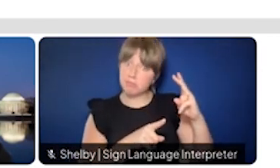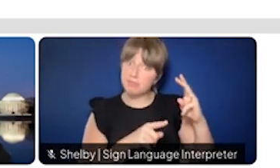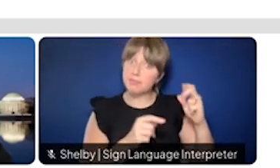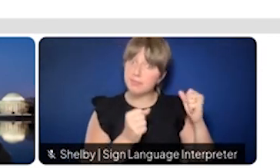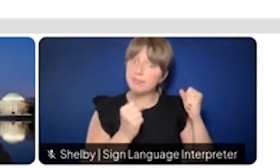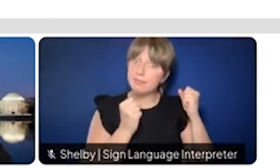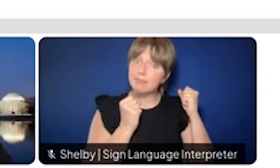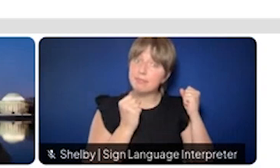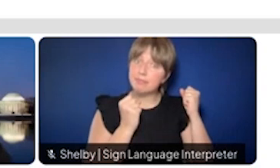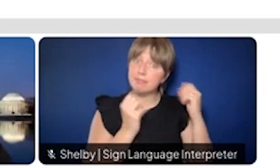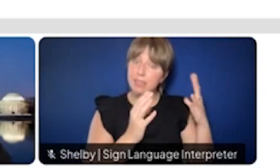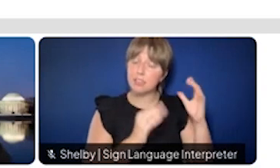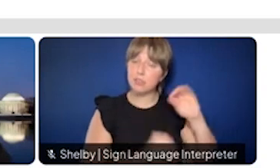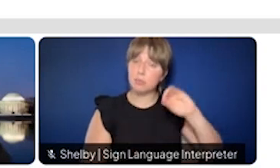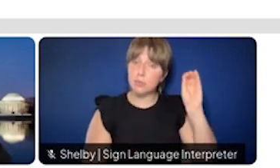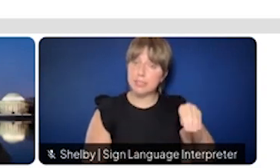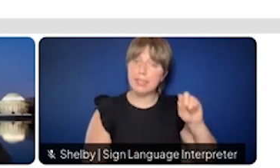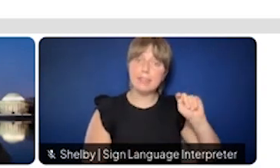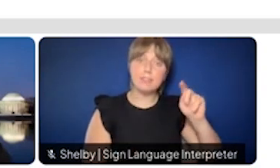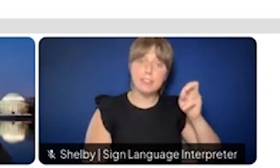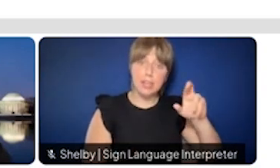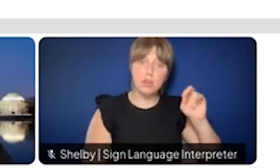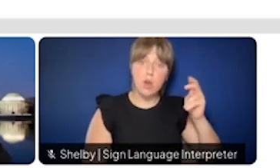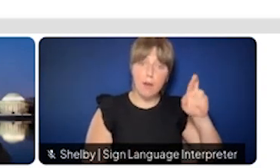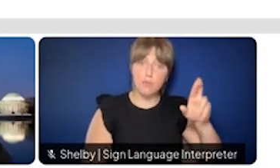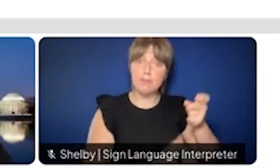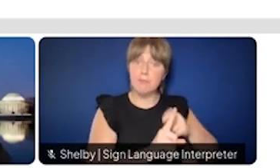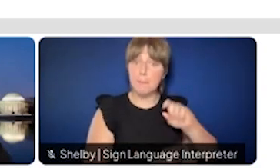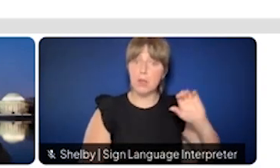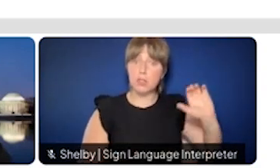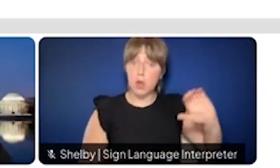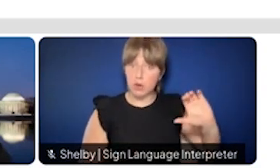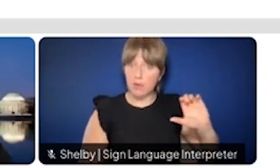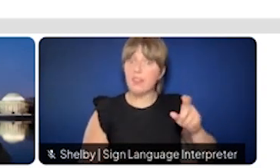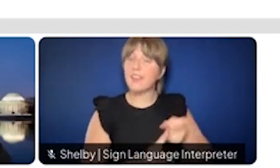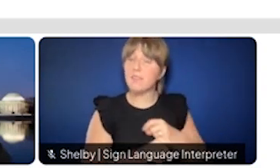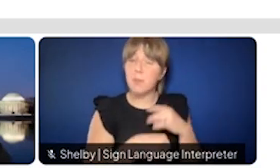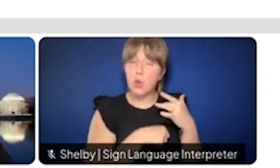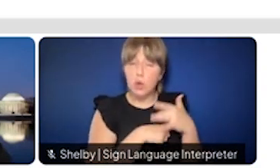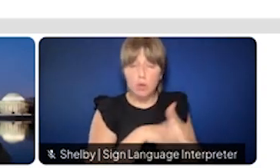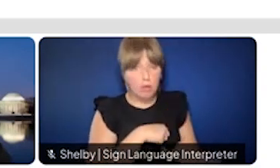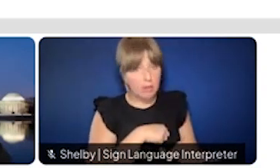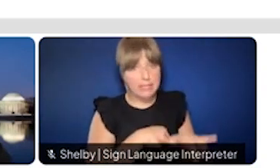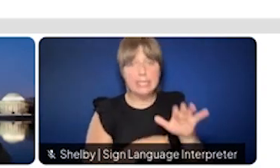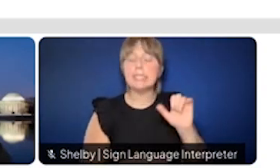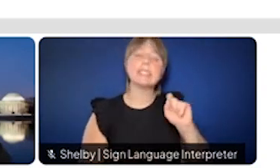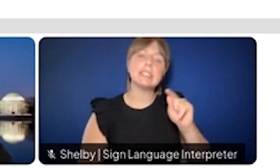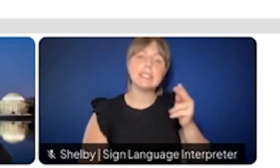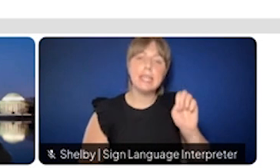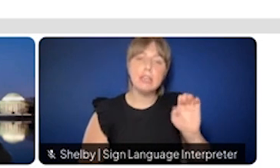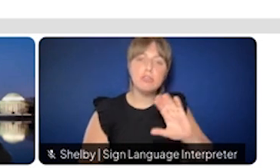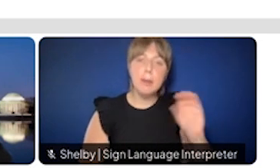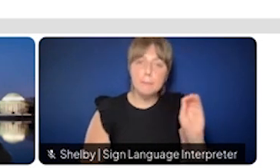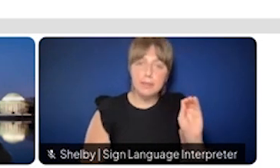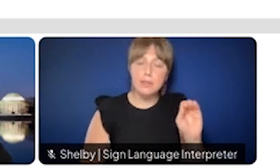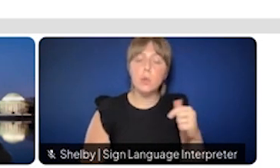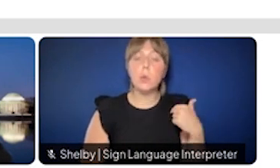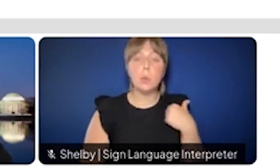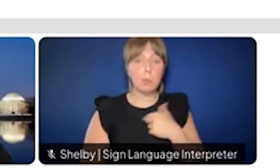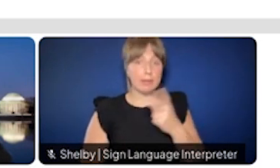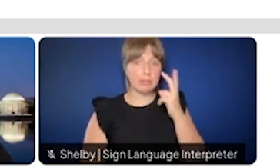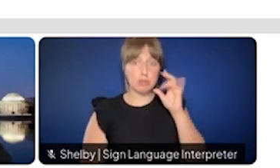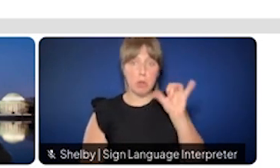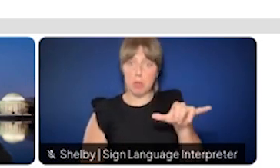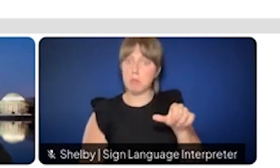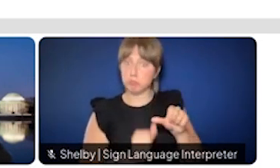all of the tender offers that are run on Carta that are actually coming from early stage companies. And we saw that hold pretty true